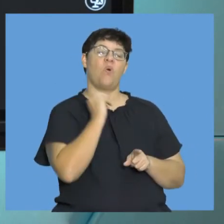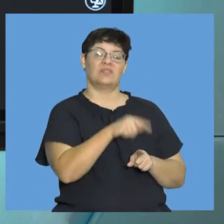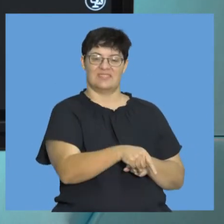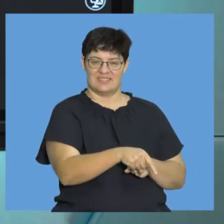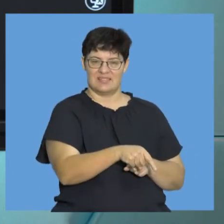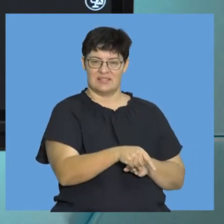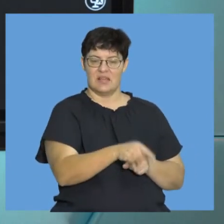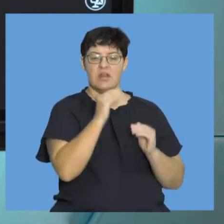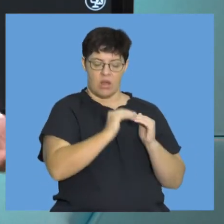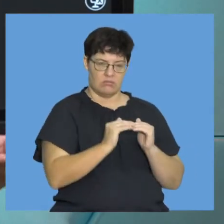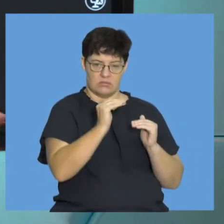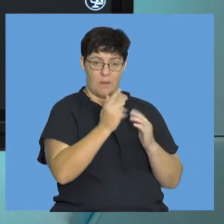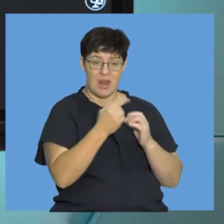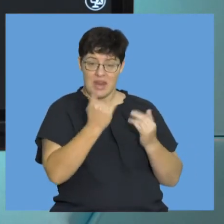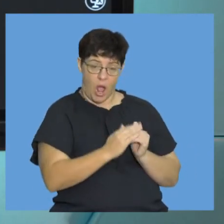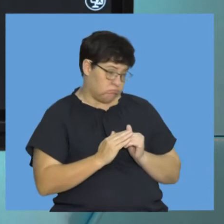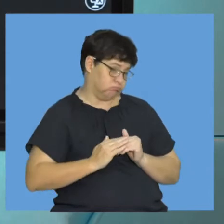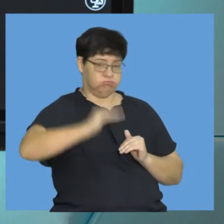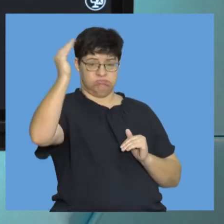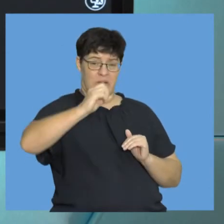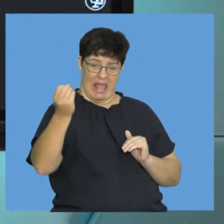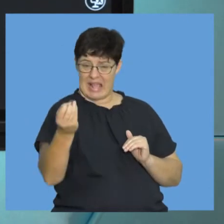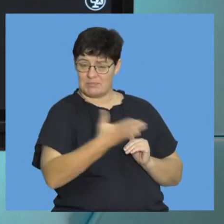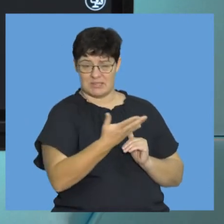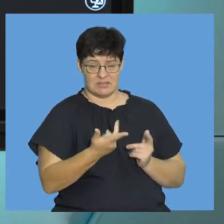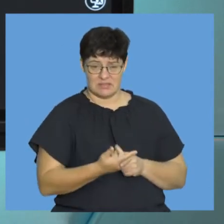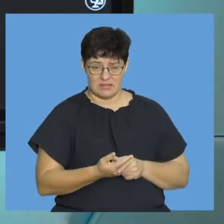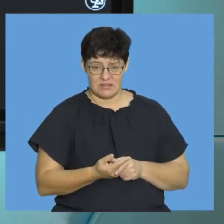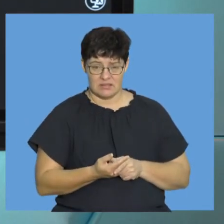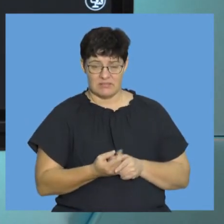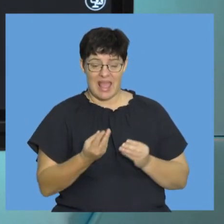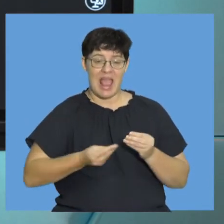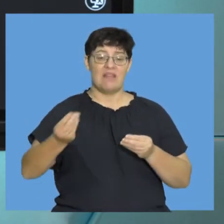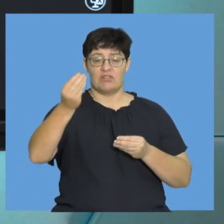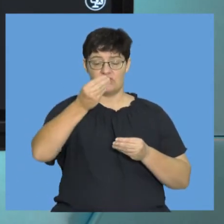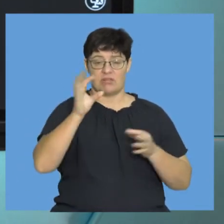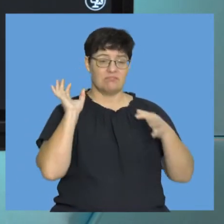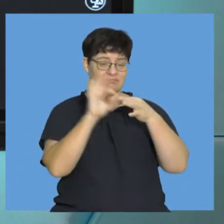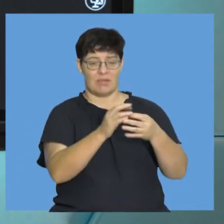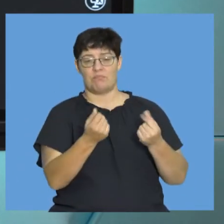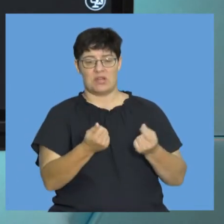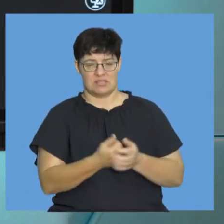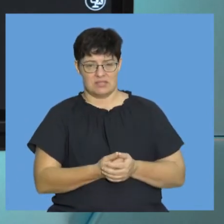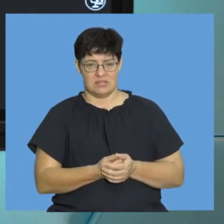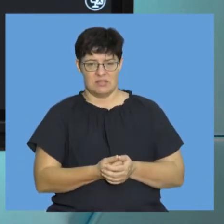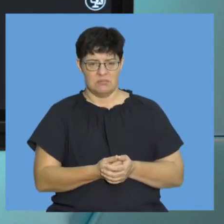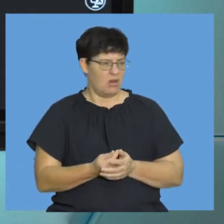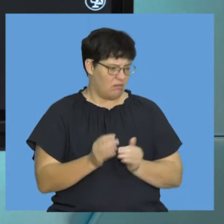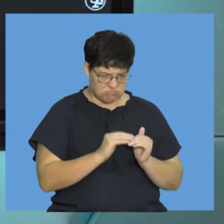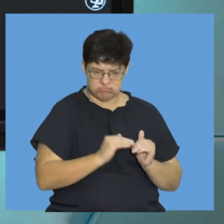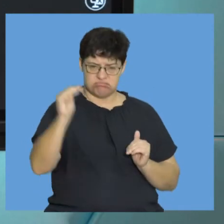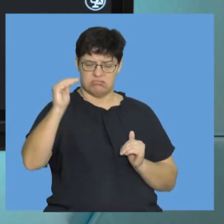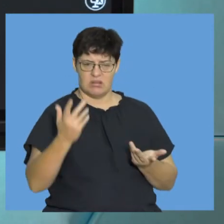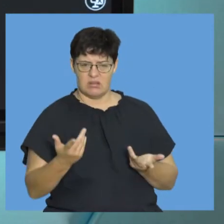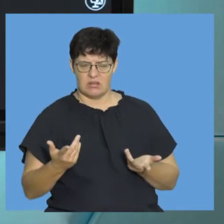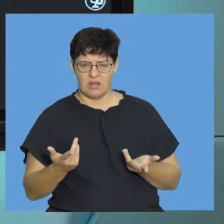fuel increases being marginal or inflation-linked prices. But suddenly there's this spike in